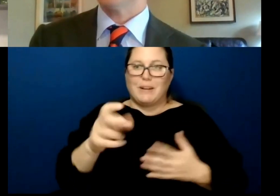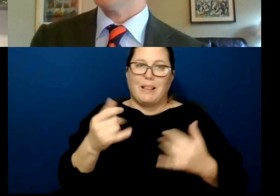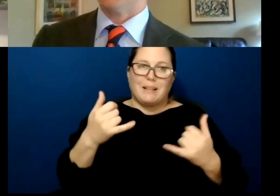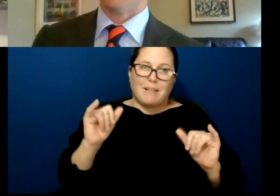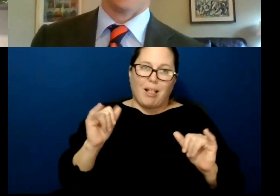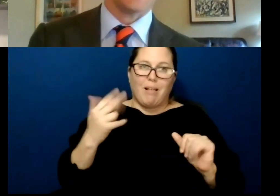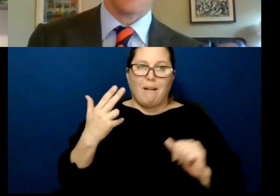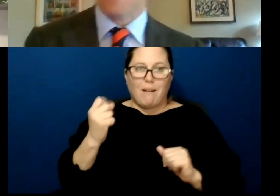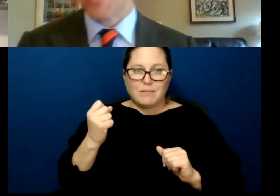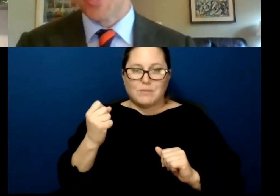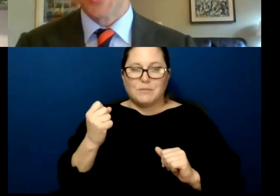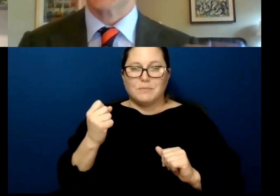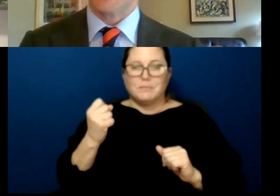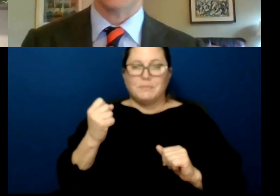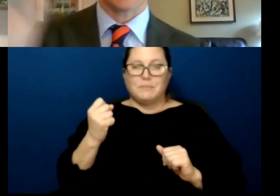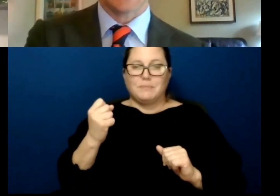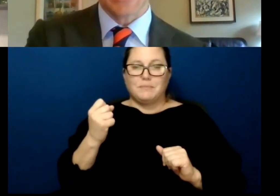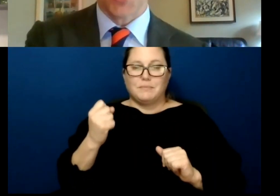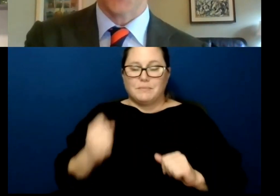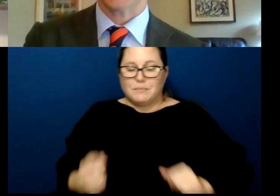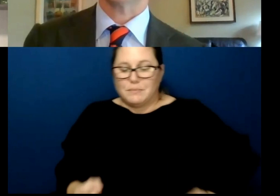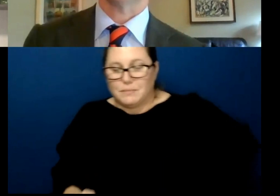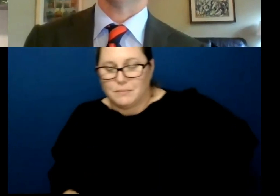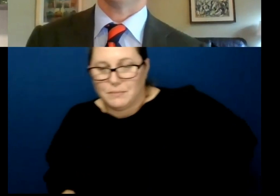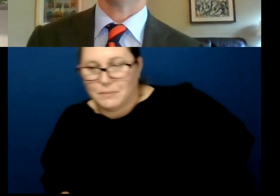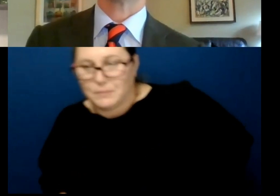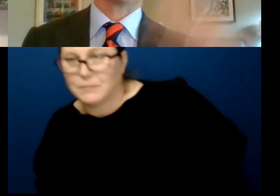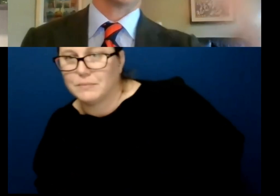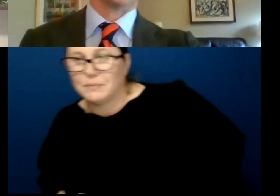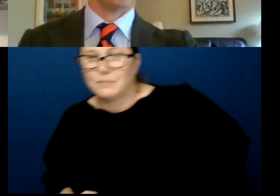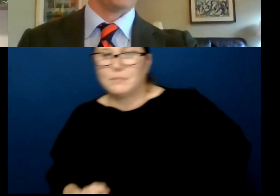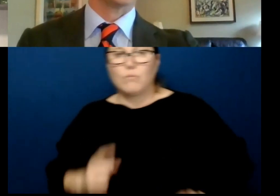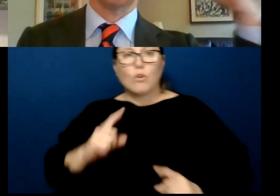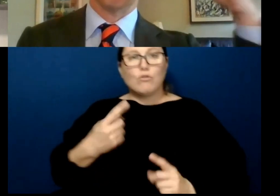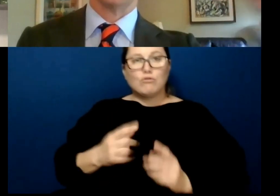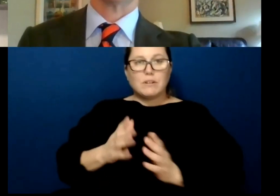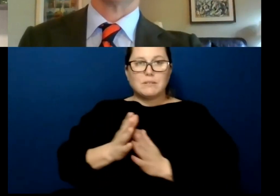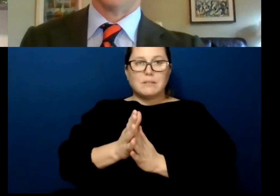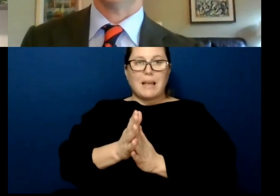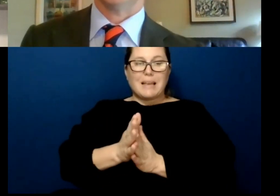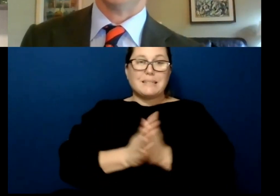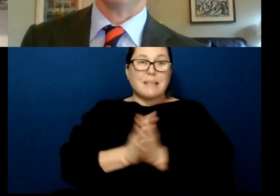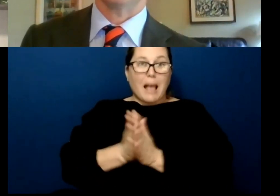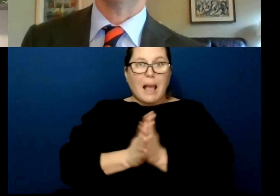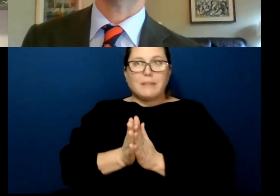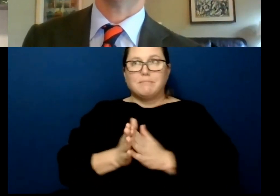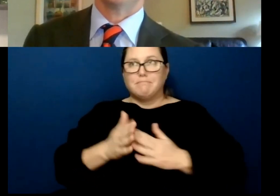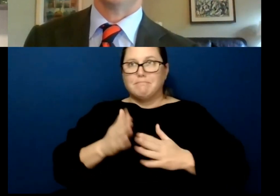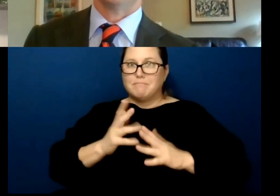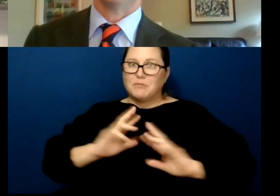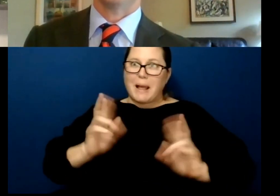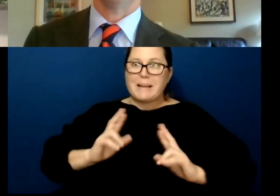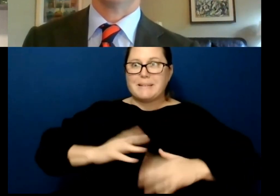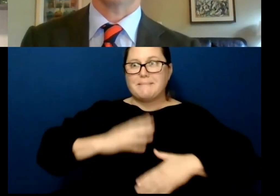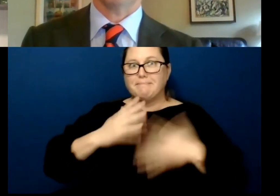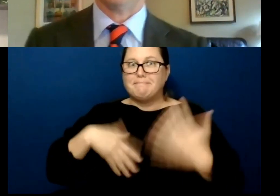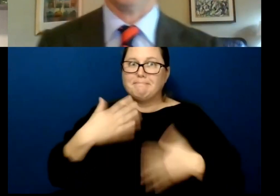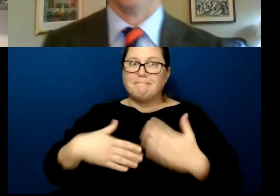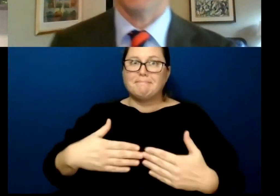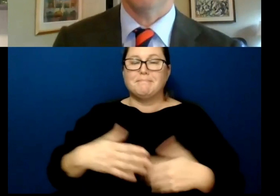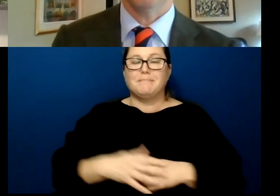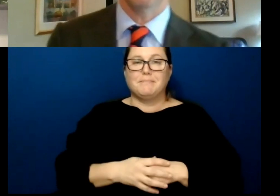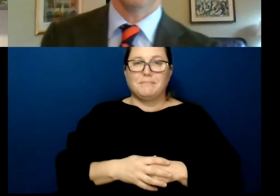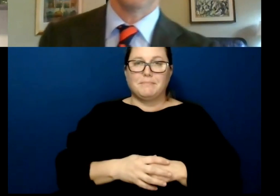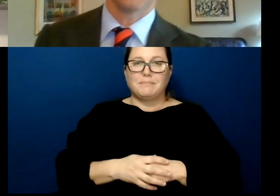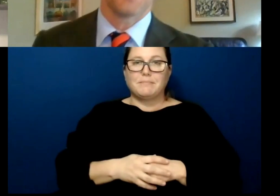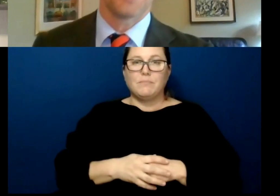them, and they're just excited to get going. What is your best advice as they begin on their medical